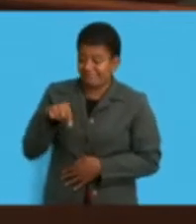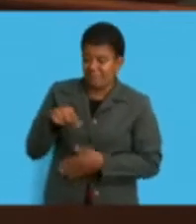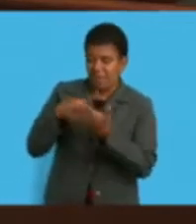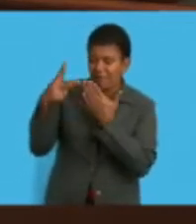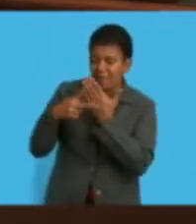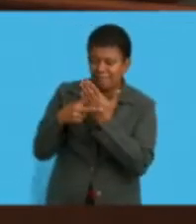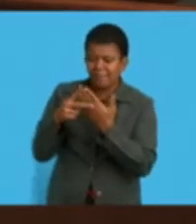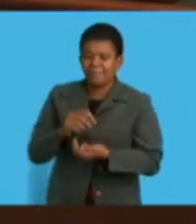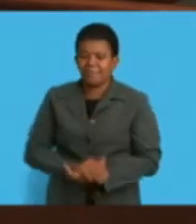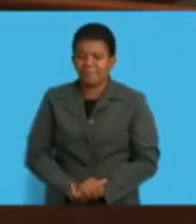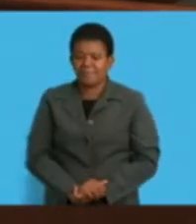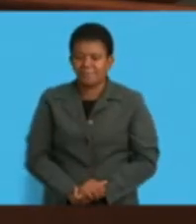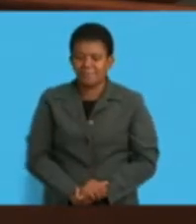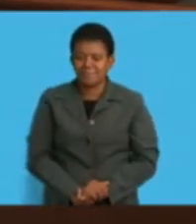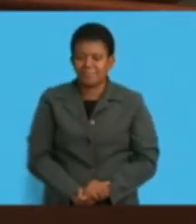Madam Speaker,